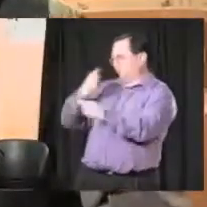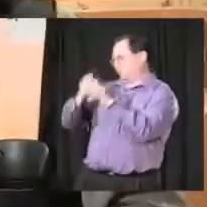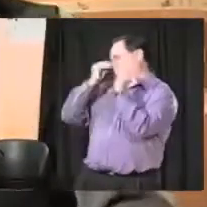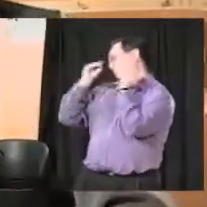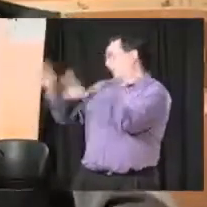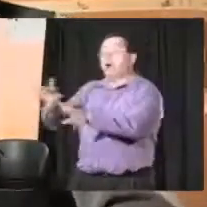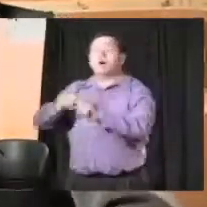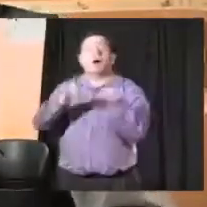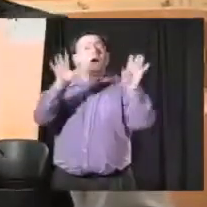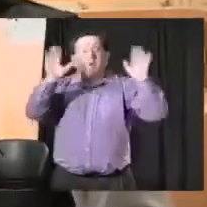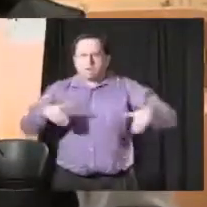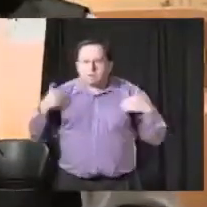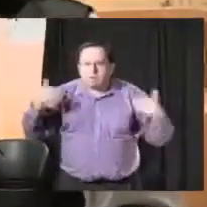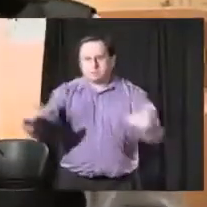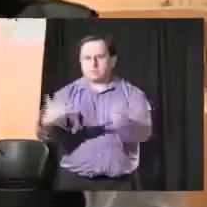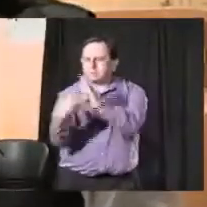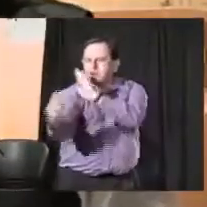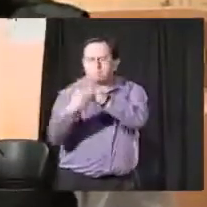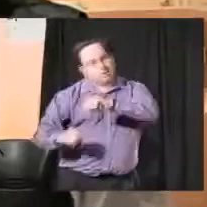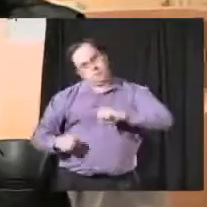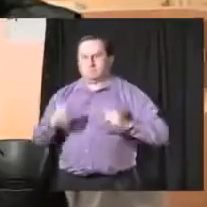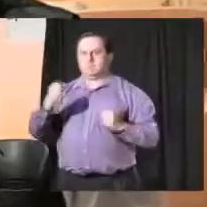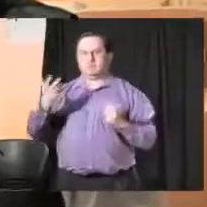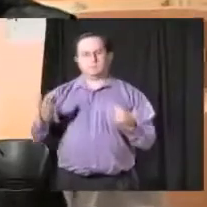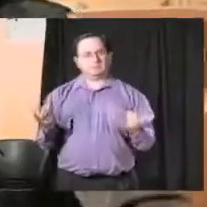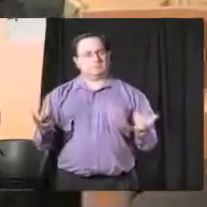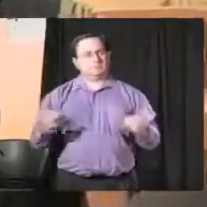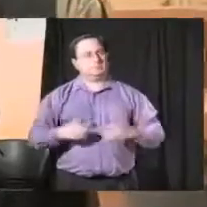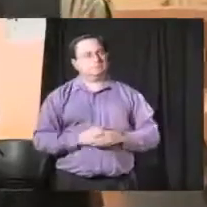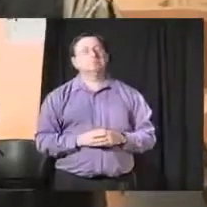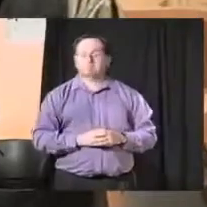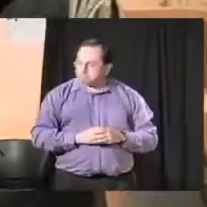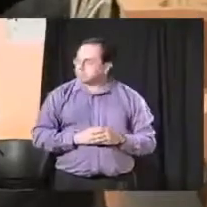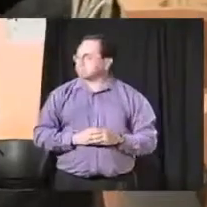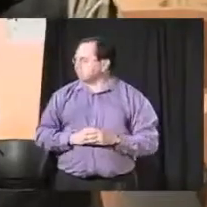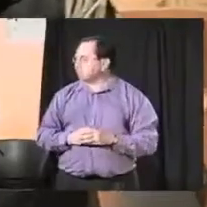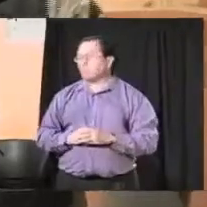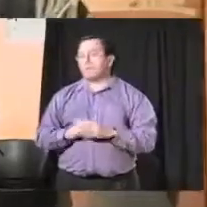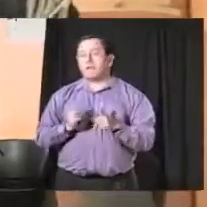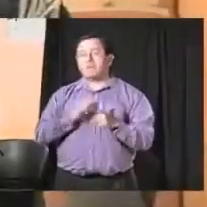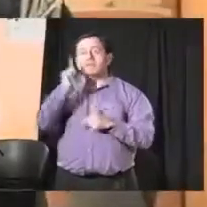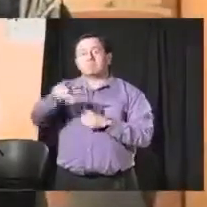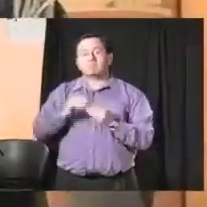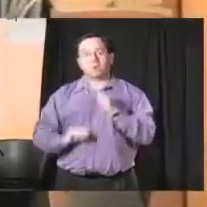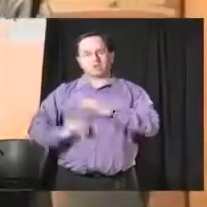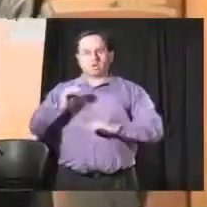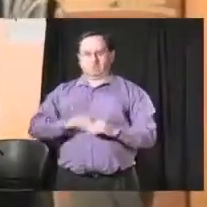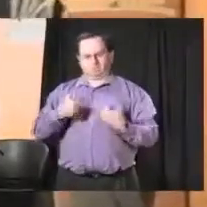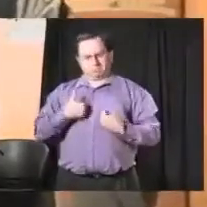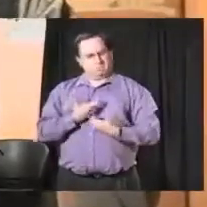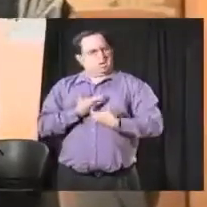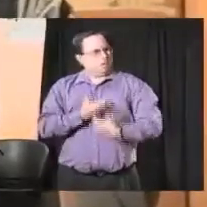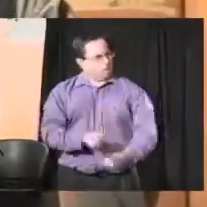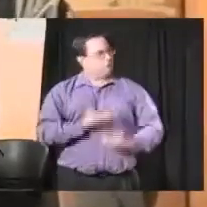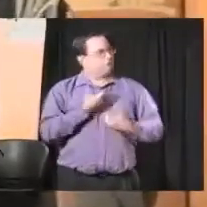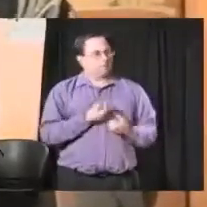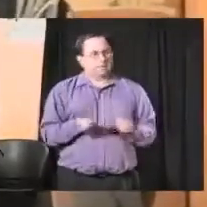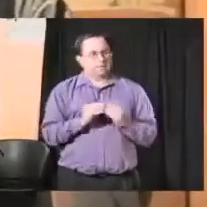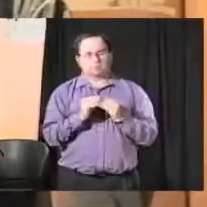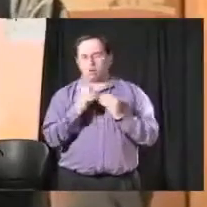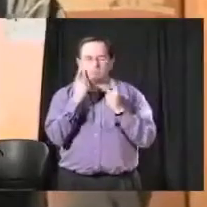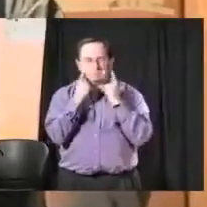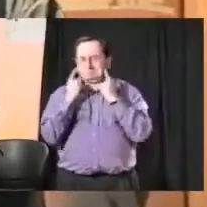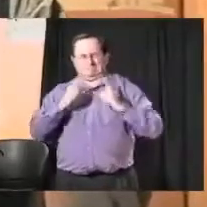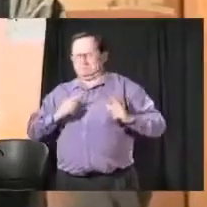snitch? Oh, y'all do the Tourette twitch. With increasing self-comfort and belief in myself came increased tics. I